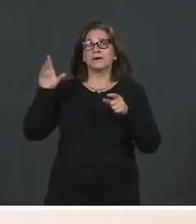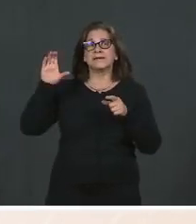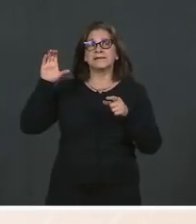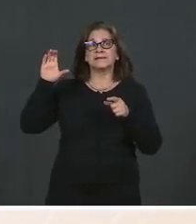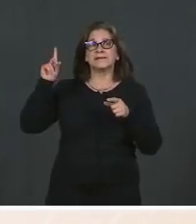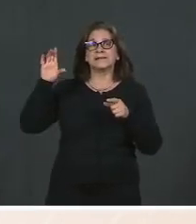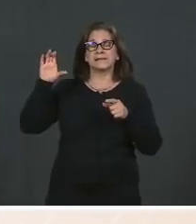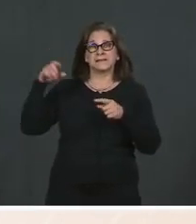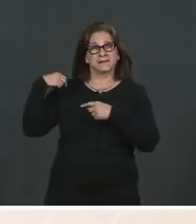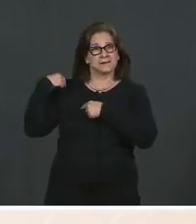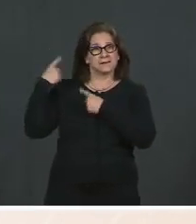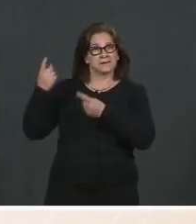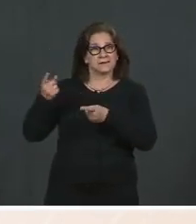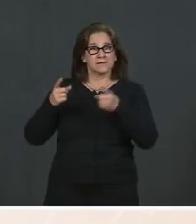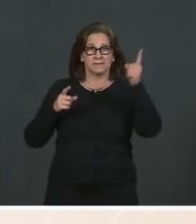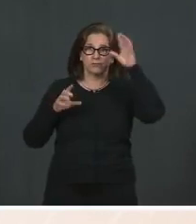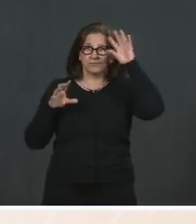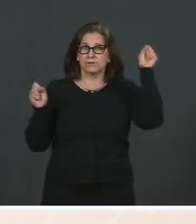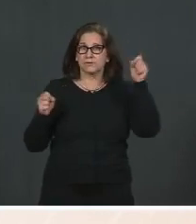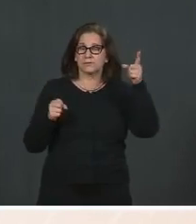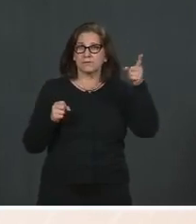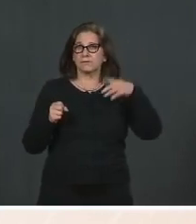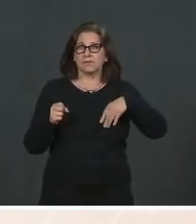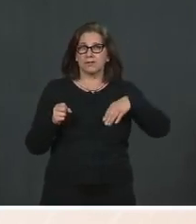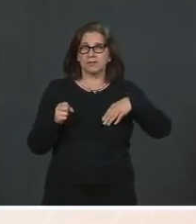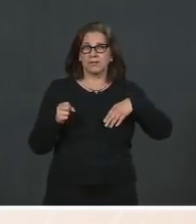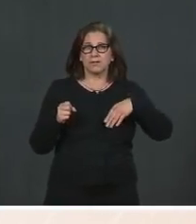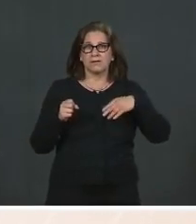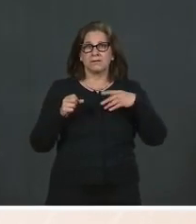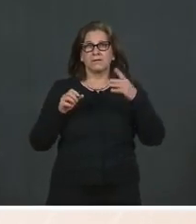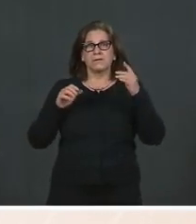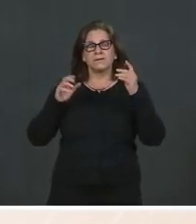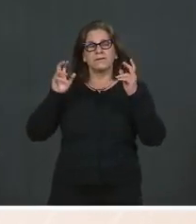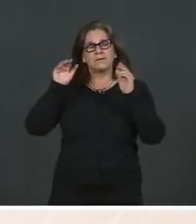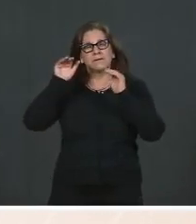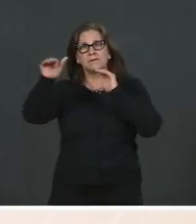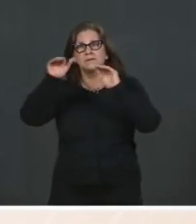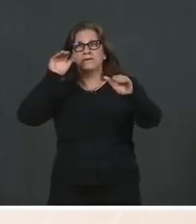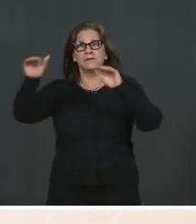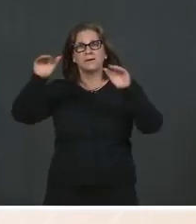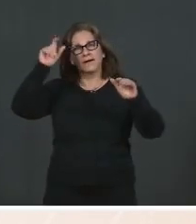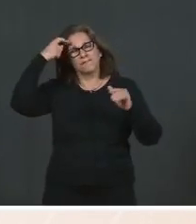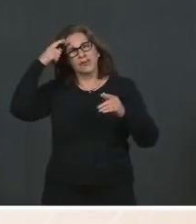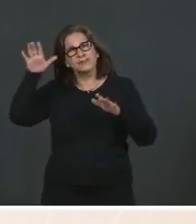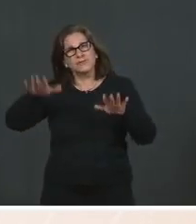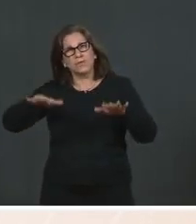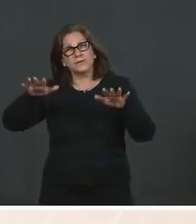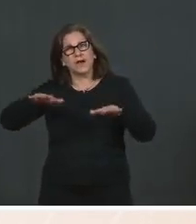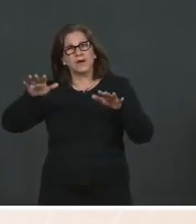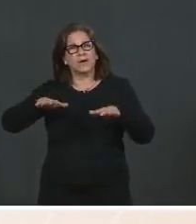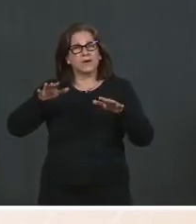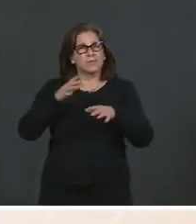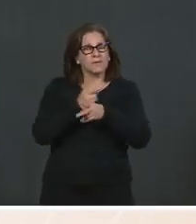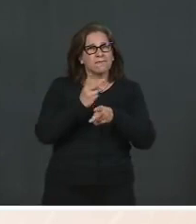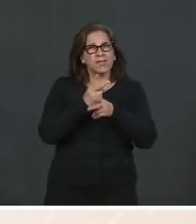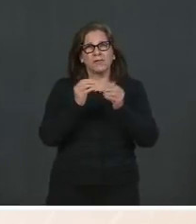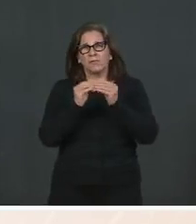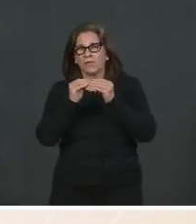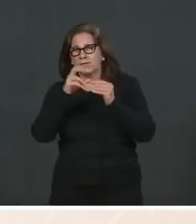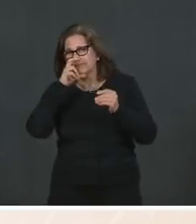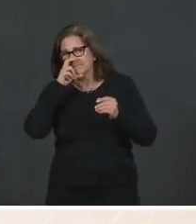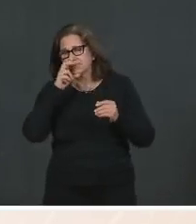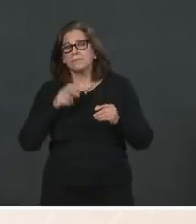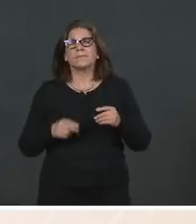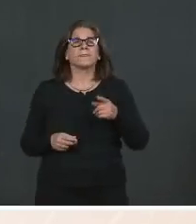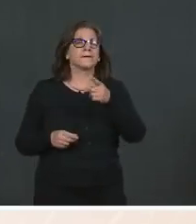additional step to get to talk to governors and ask them to slow down reopenings? Well, Jonathan, the president uses every opportunity he can, whether it's